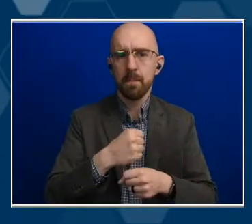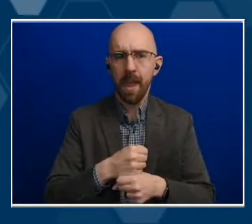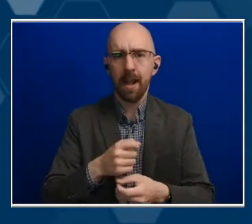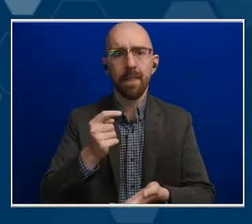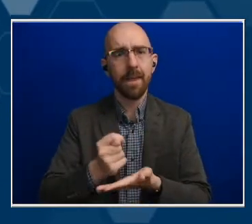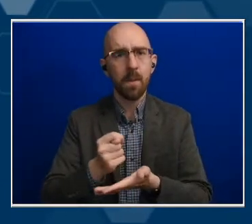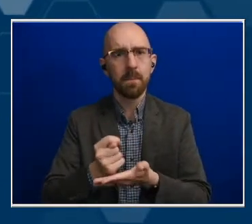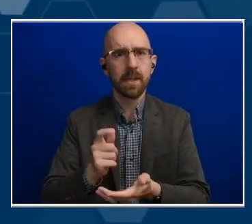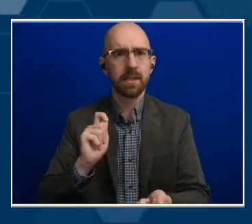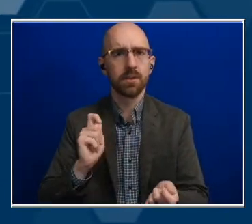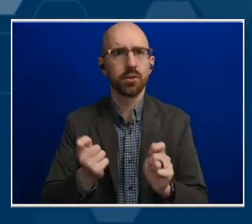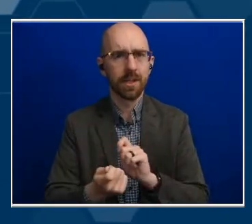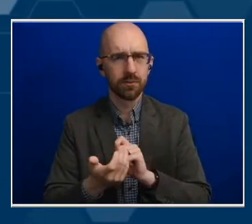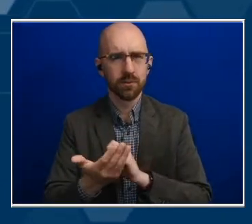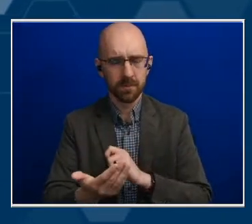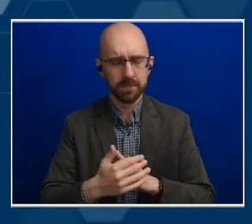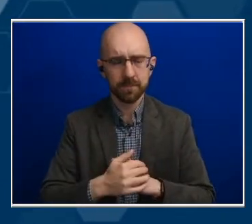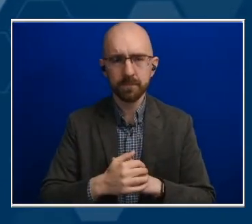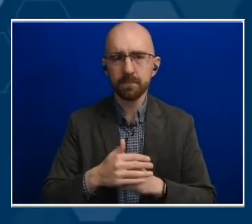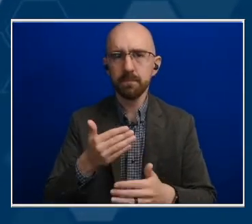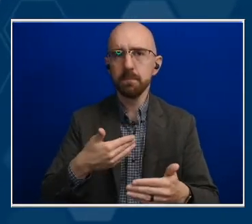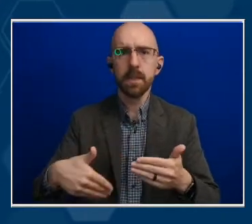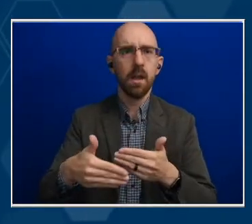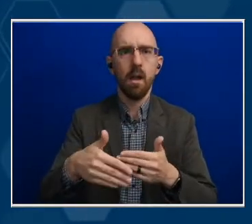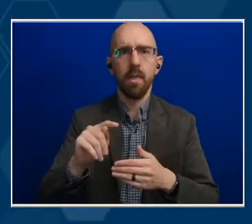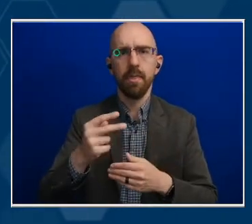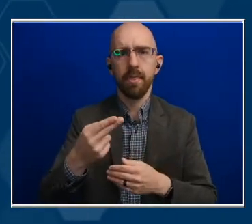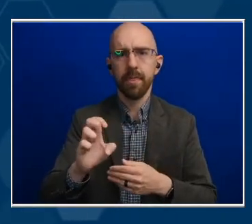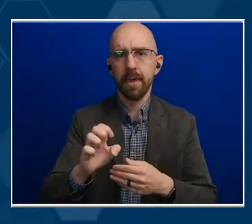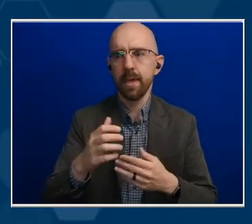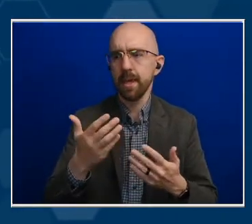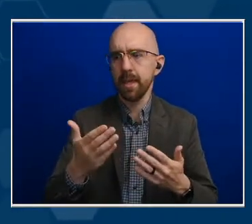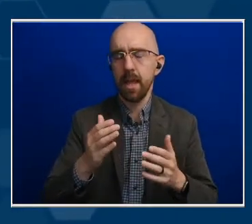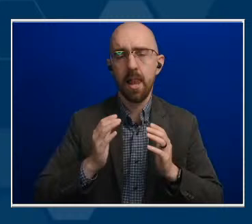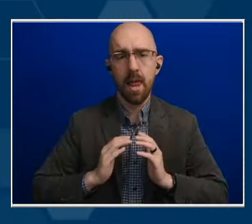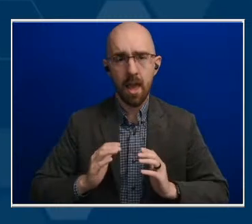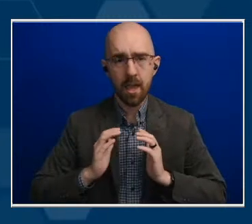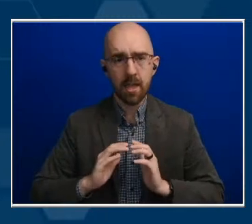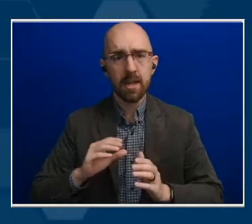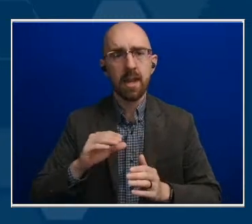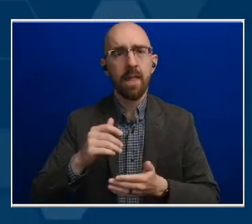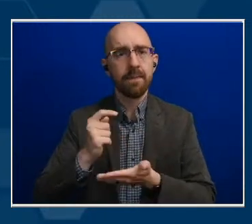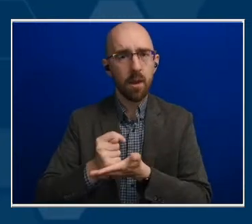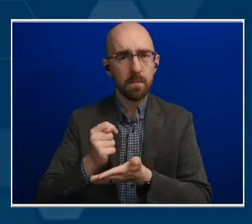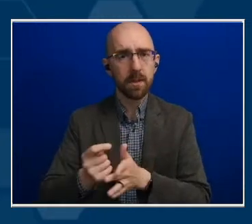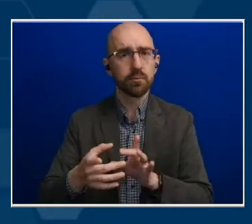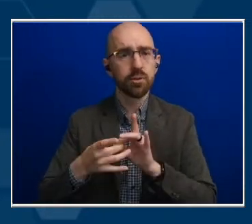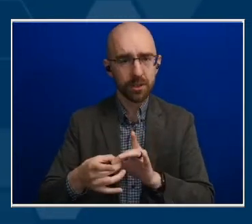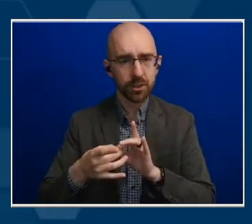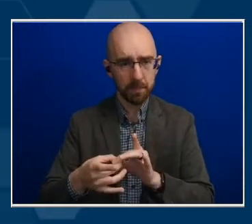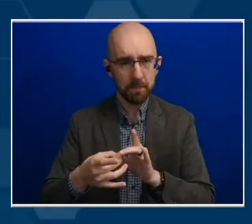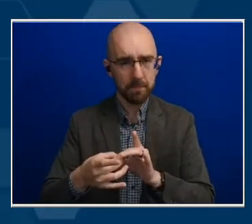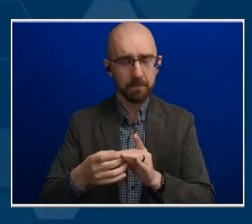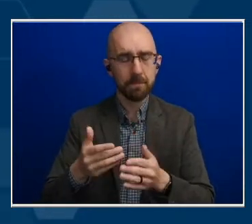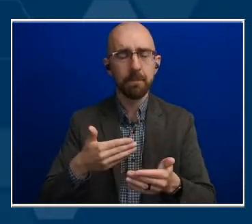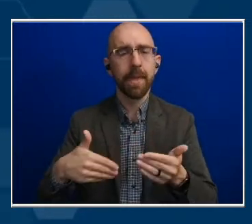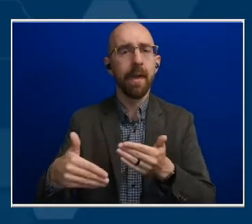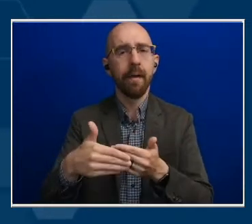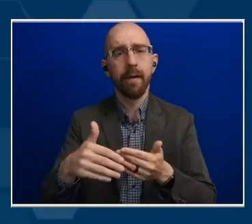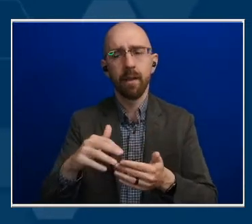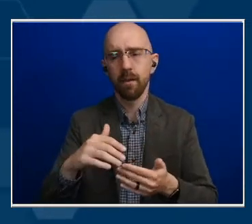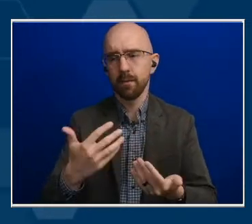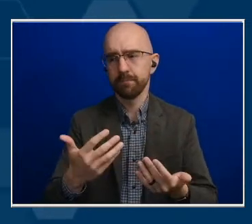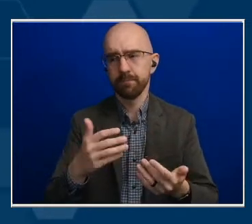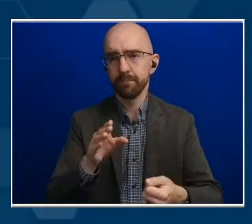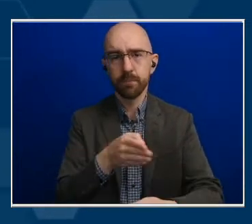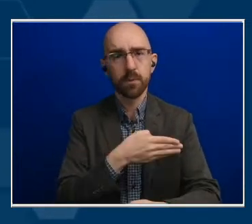So beyond the client and therapist relationship, but beyond the music is just making you